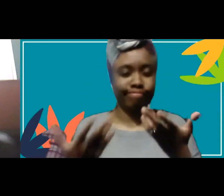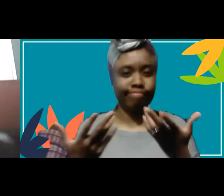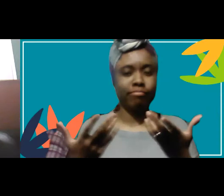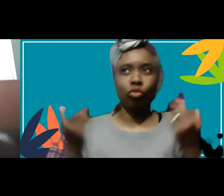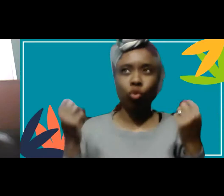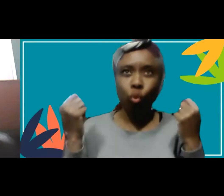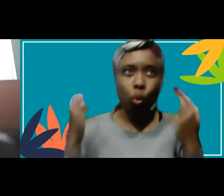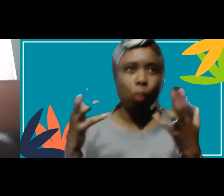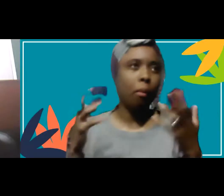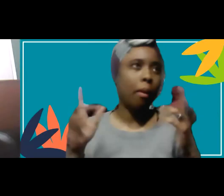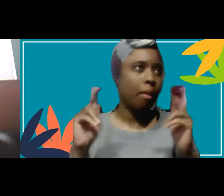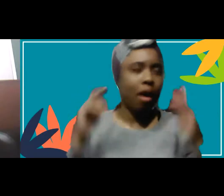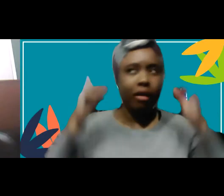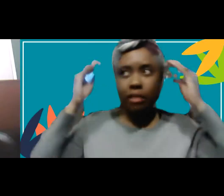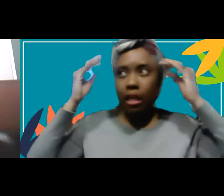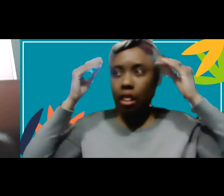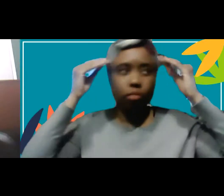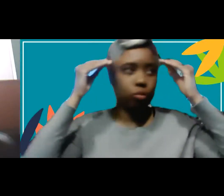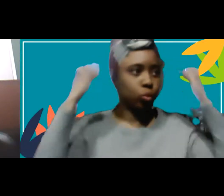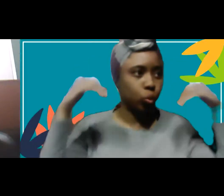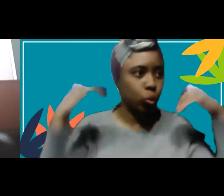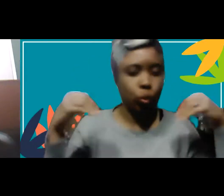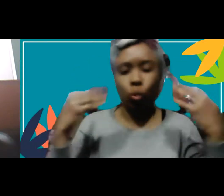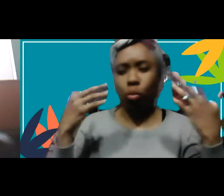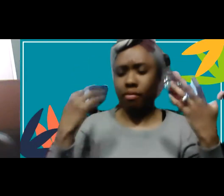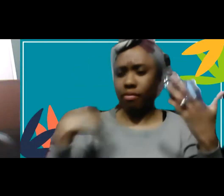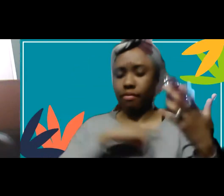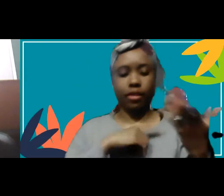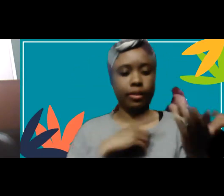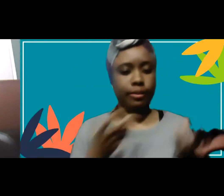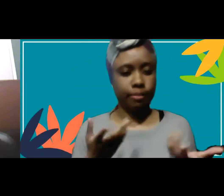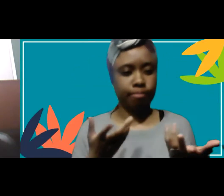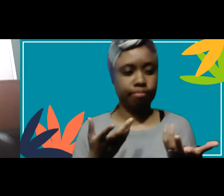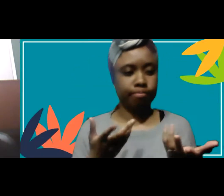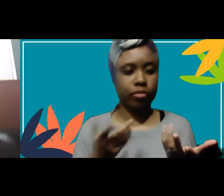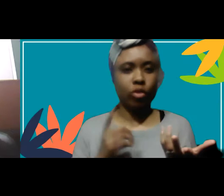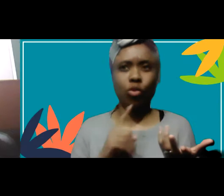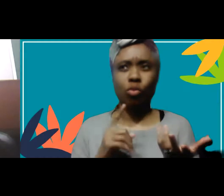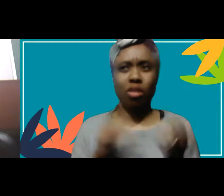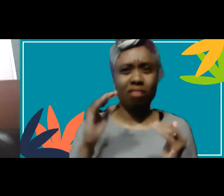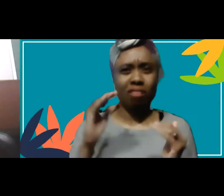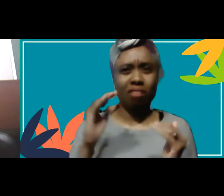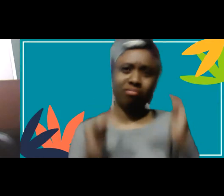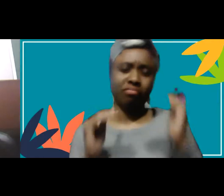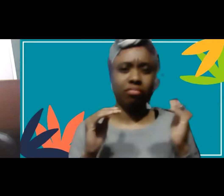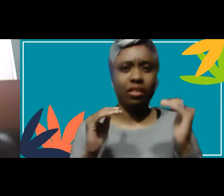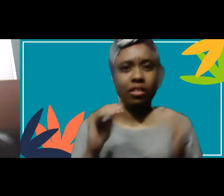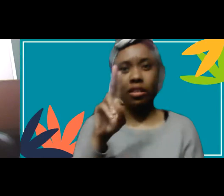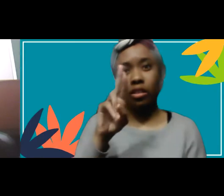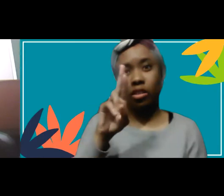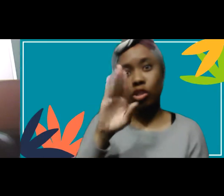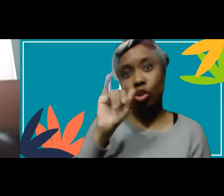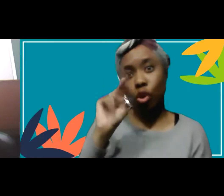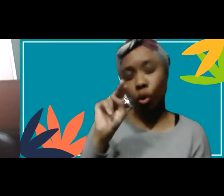so much that folks have to think about. And I think that for us, it's really around the displacement that we see in the urban core in